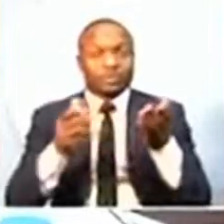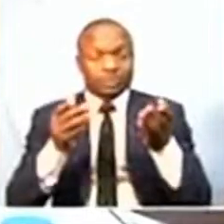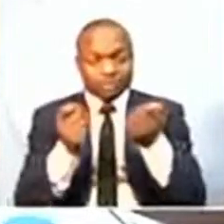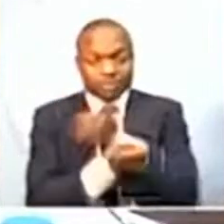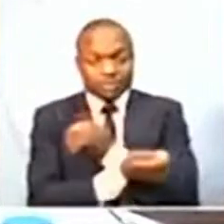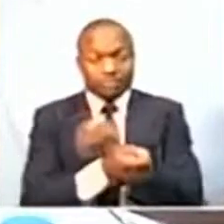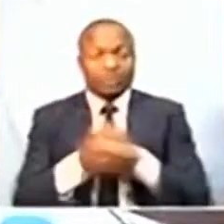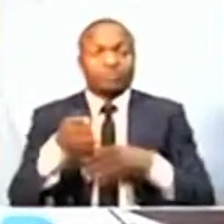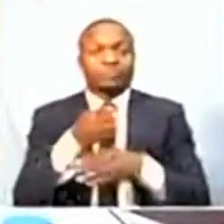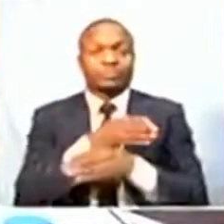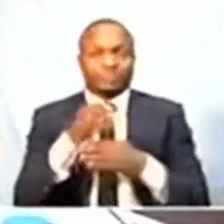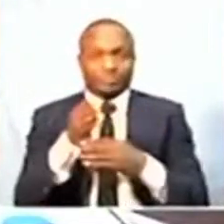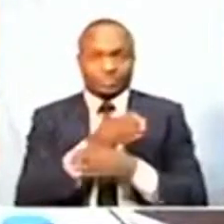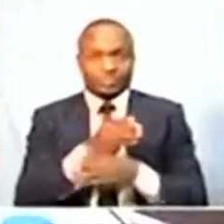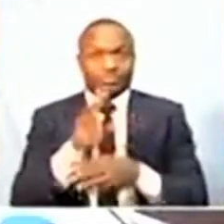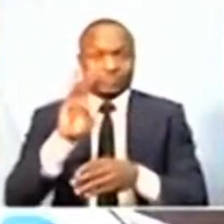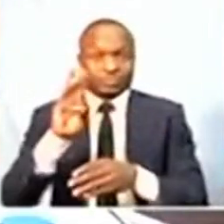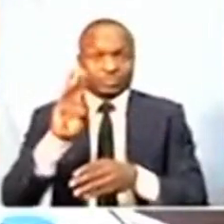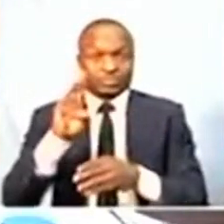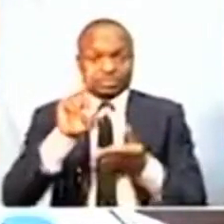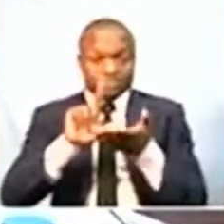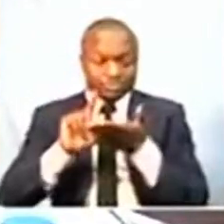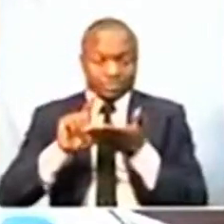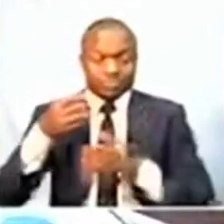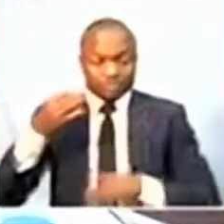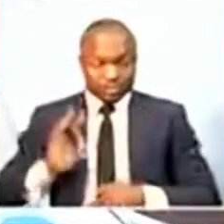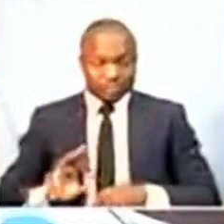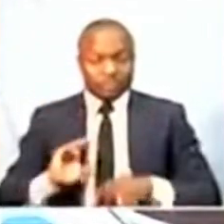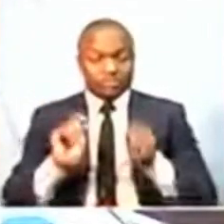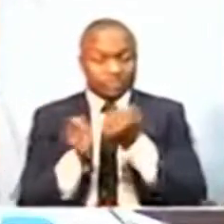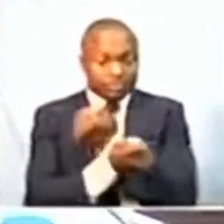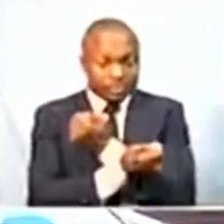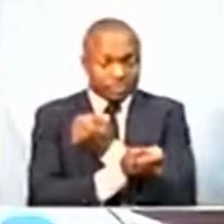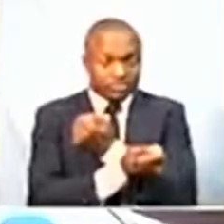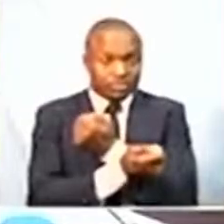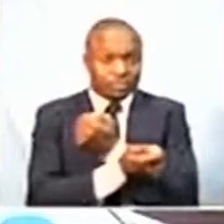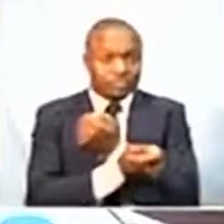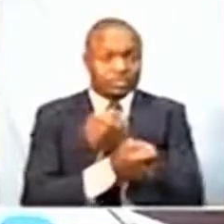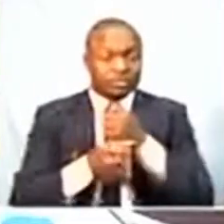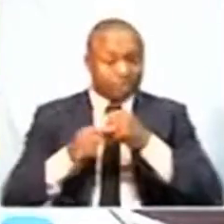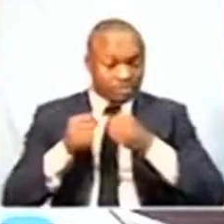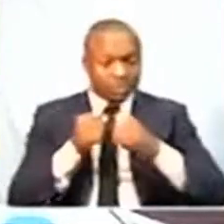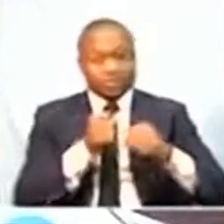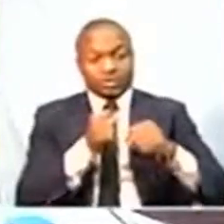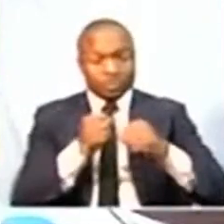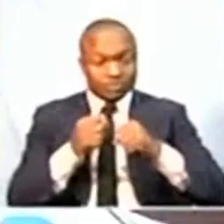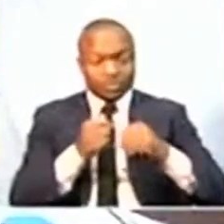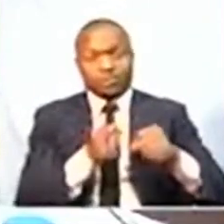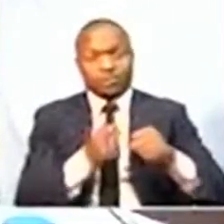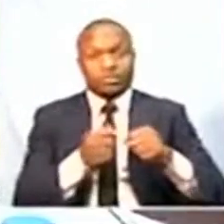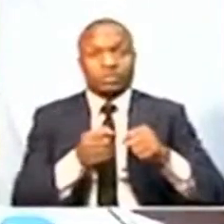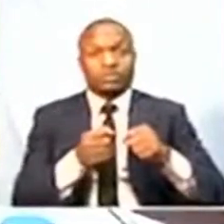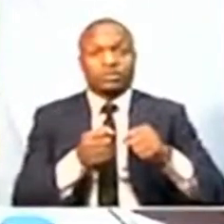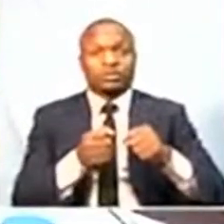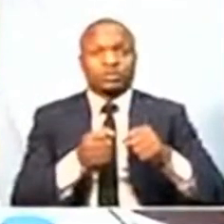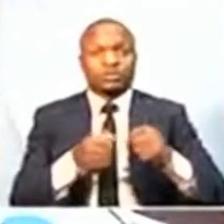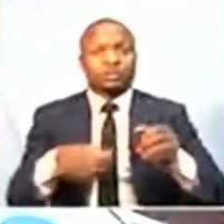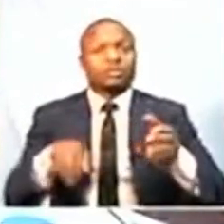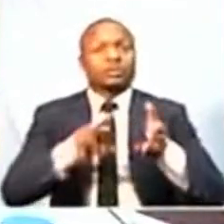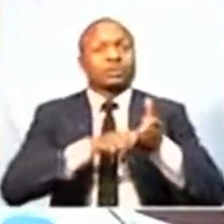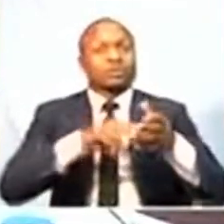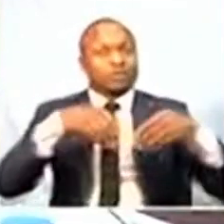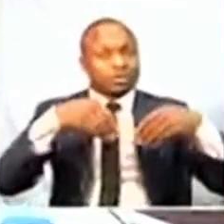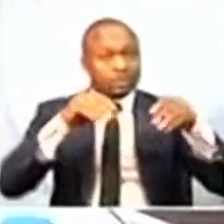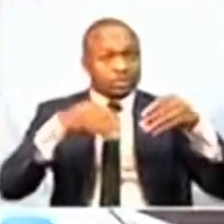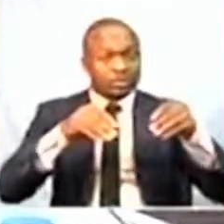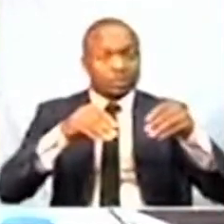The 6th loan beneficiary had completely changed from carpentry to resale of household goods such as curtains